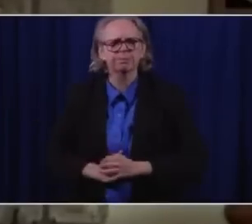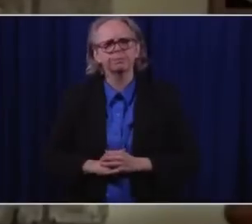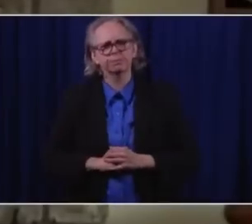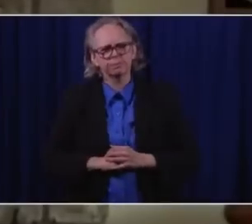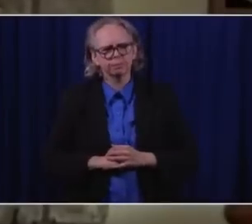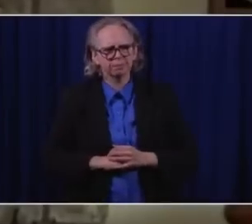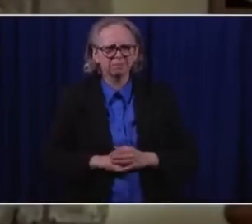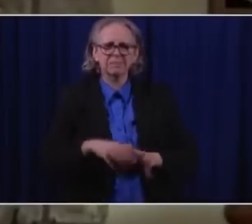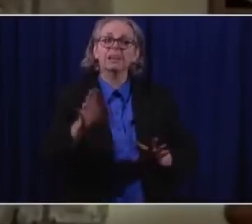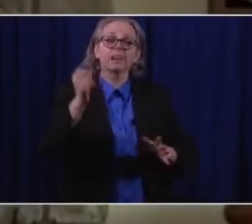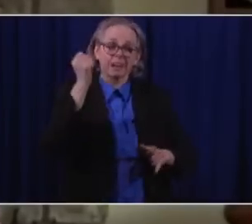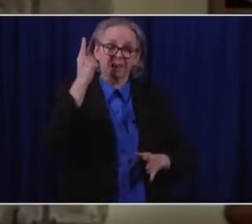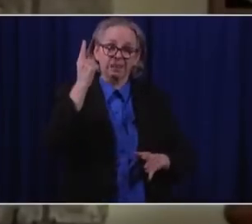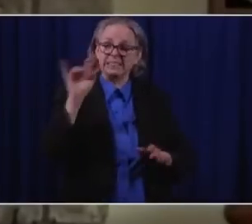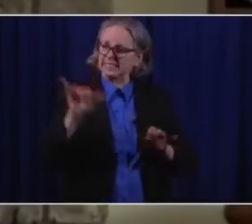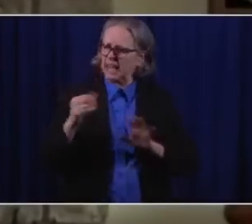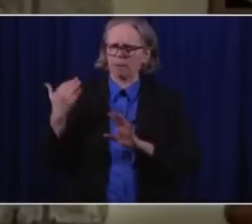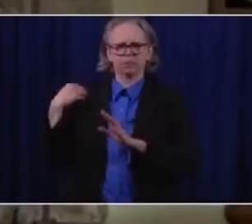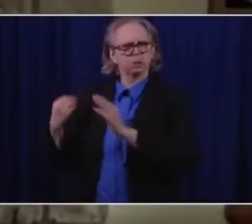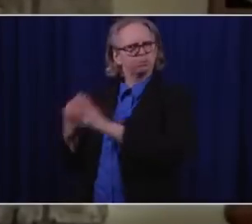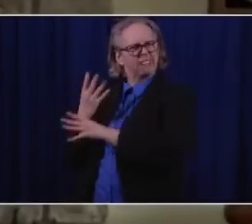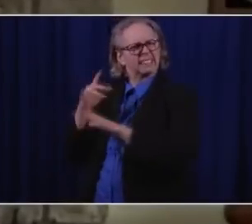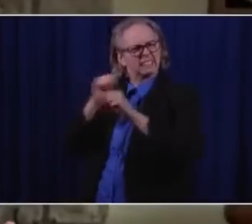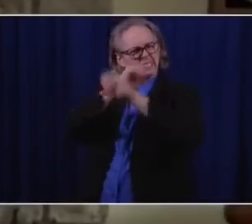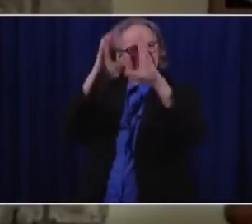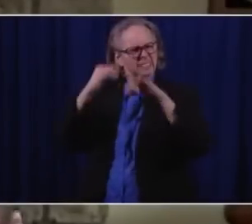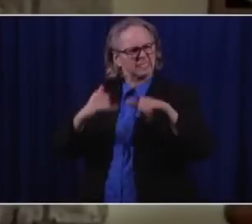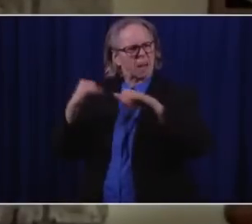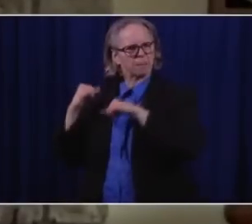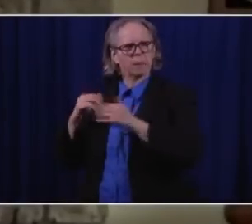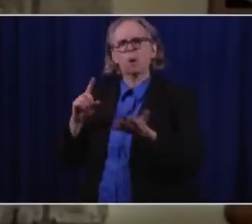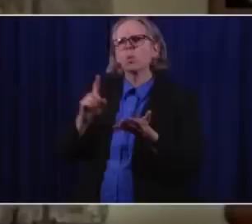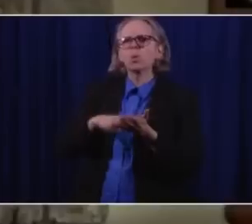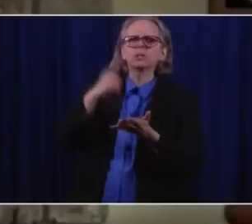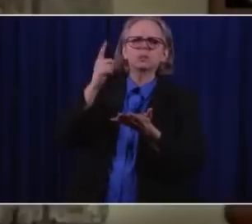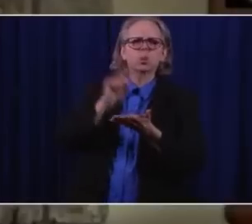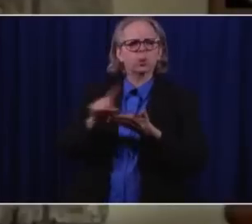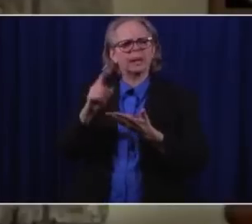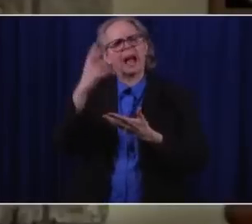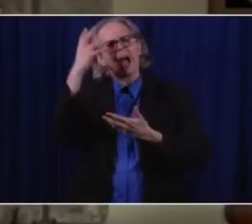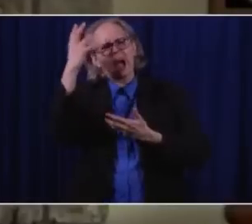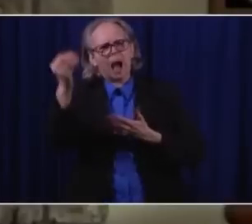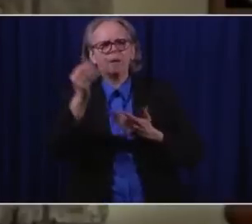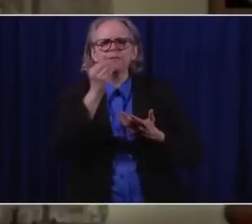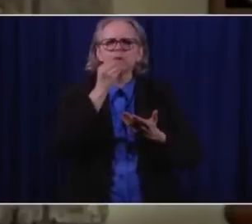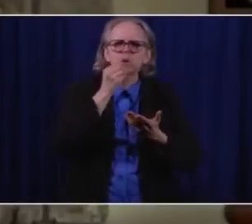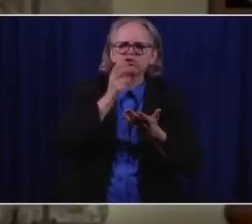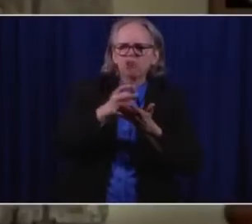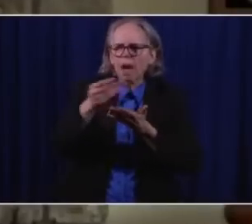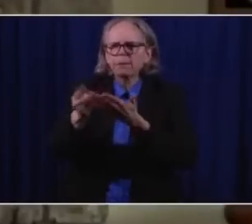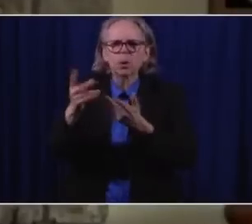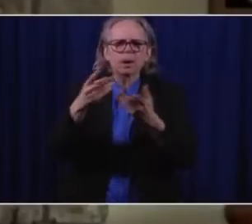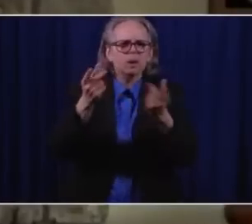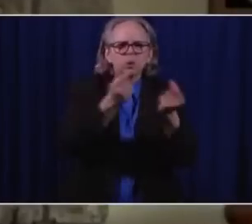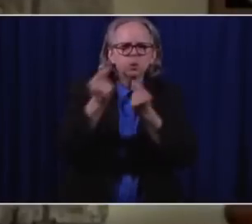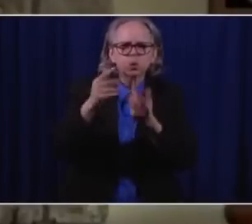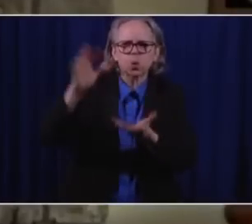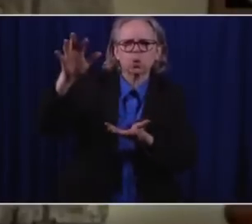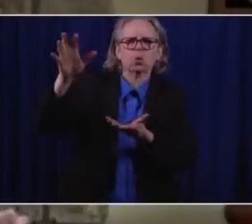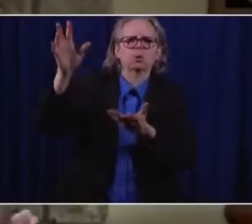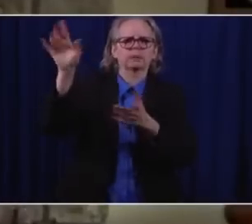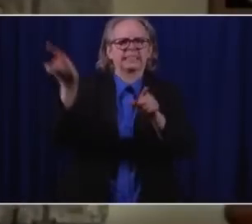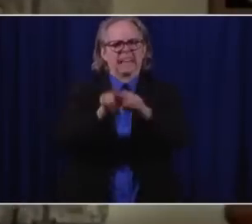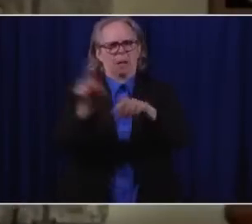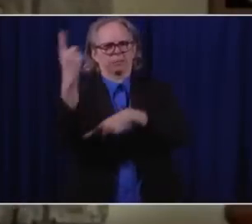People, maybe they normally went to the grocery store, wherever they ran out of something, they pulled back and said, I'm not going to do that. I'm going to put it on my list. I'm going to